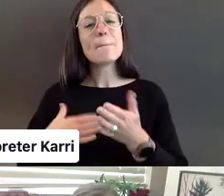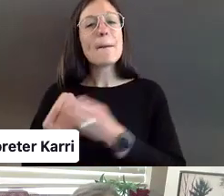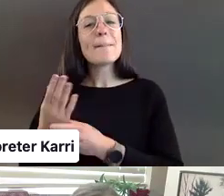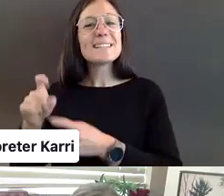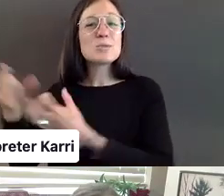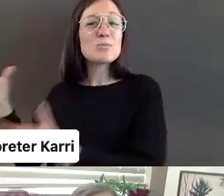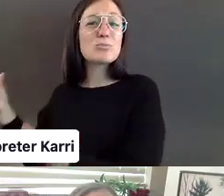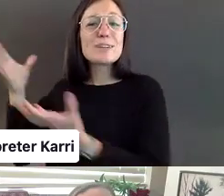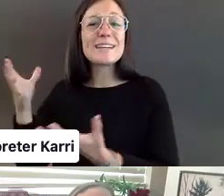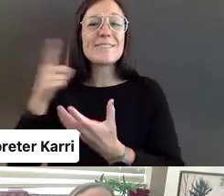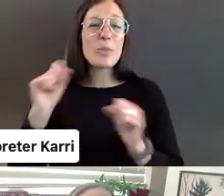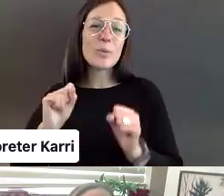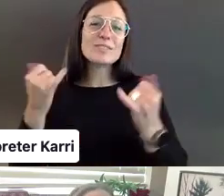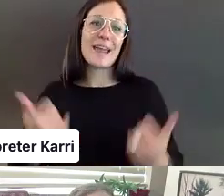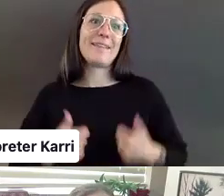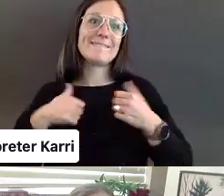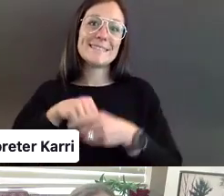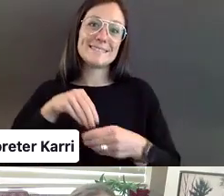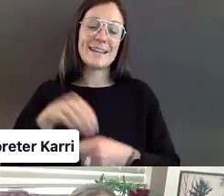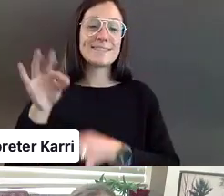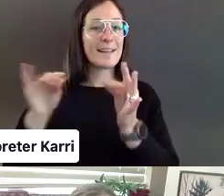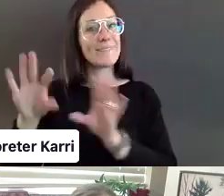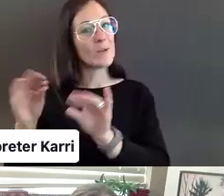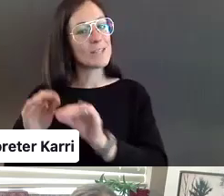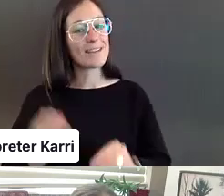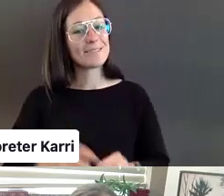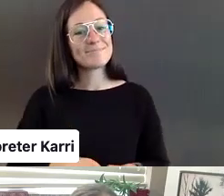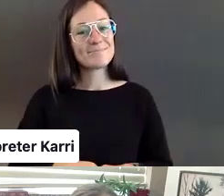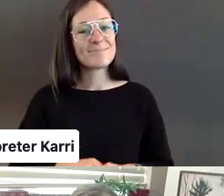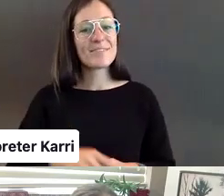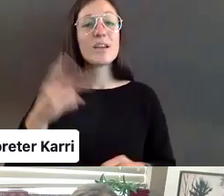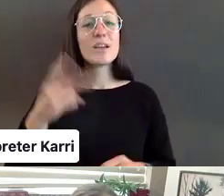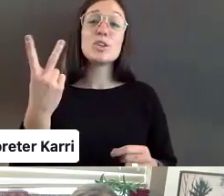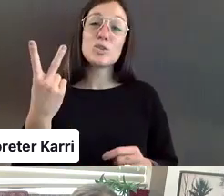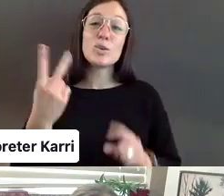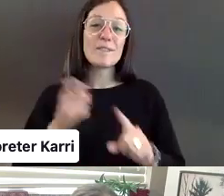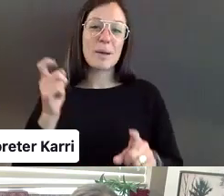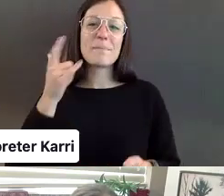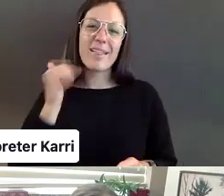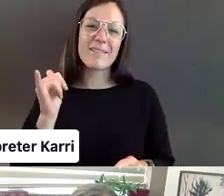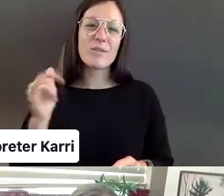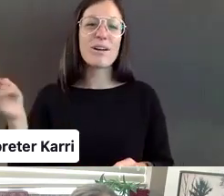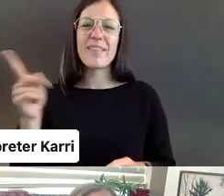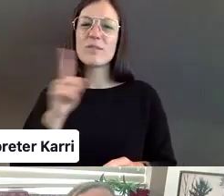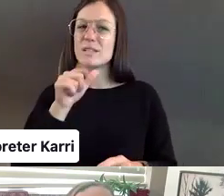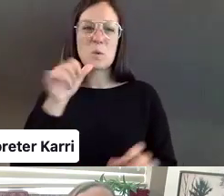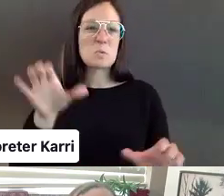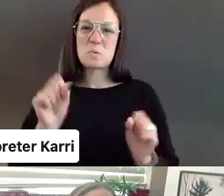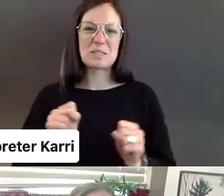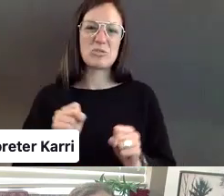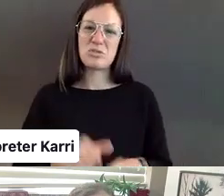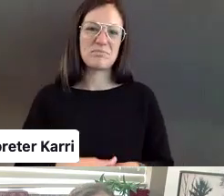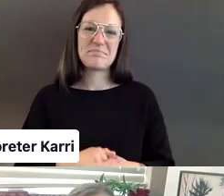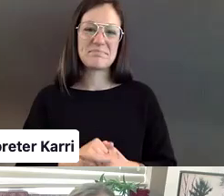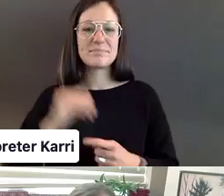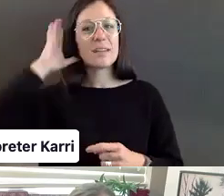for the winter. So now they get to live inside. Yeah. 2 of them are from poison California ivy. and they really don't do winter.